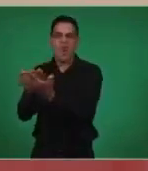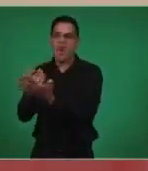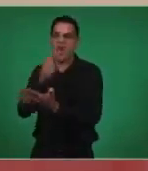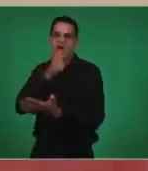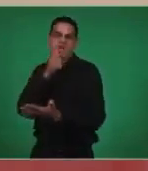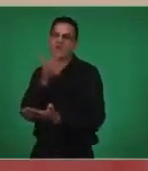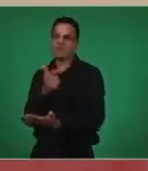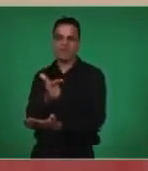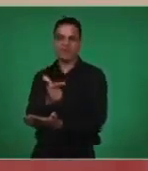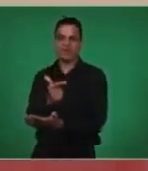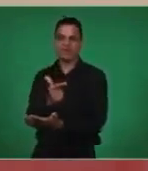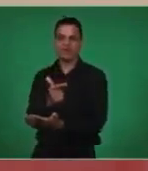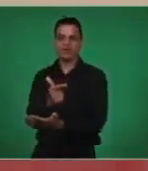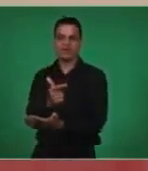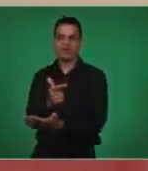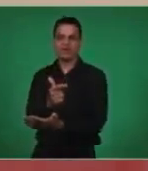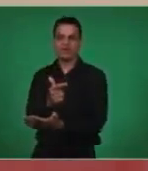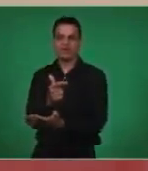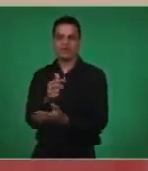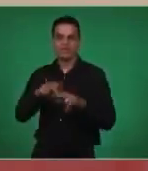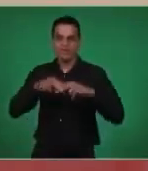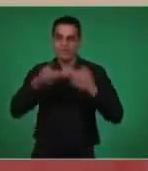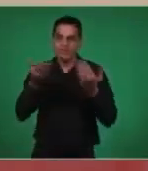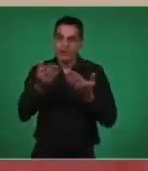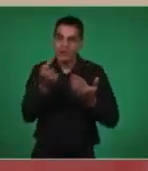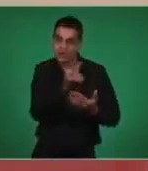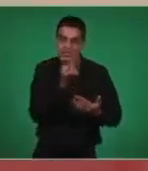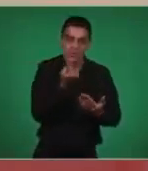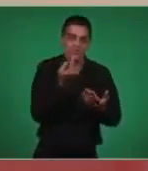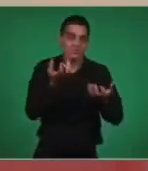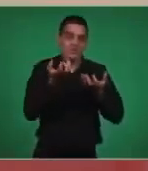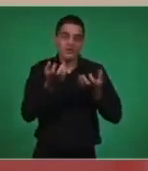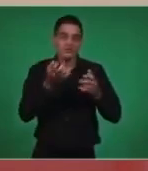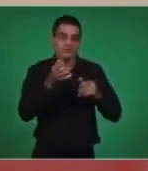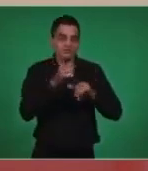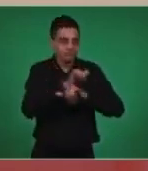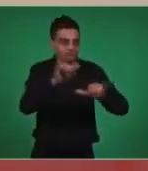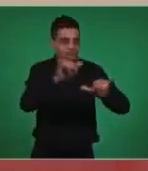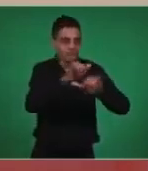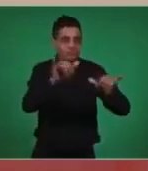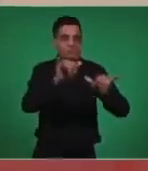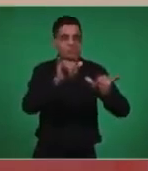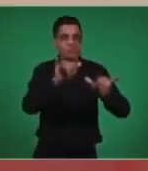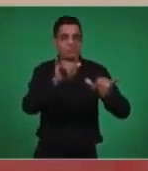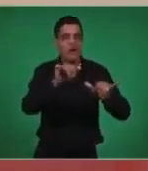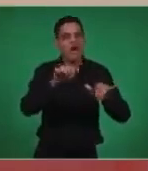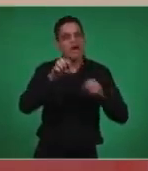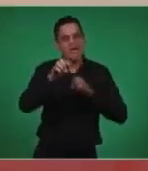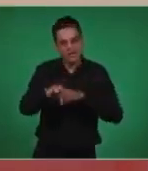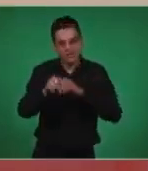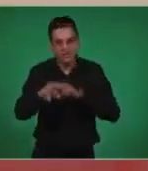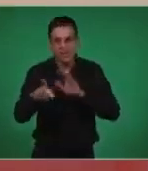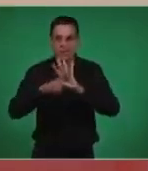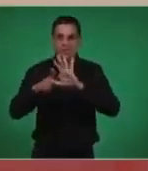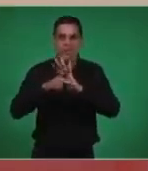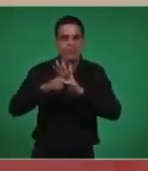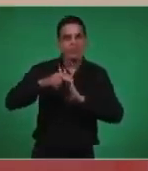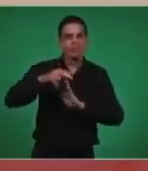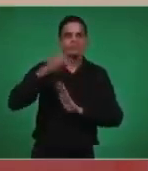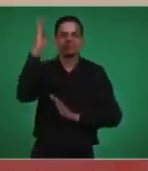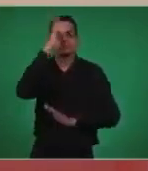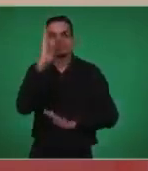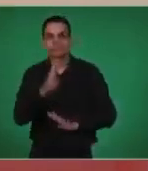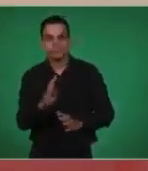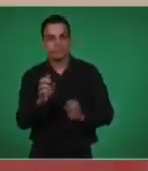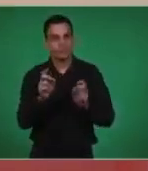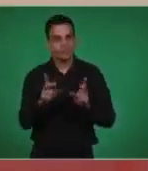has been able to give to them, because it's a matter in a national level. But who will implement